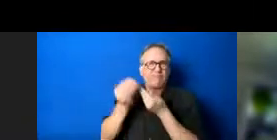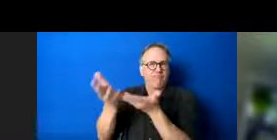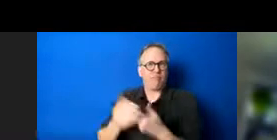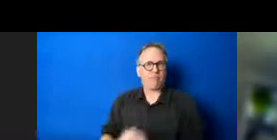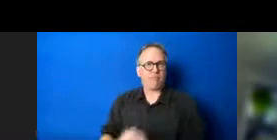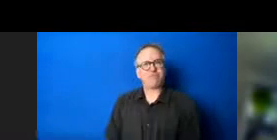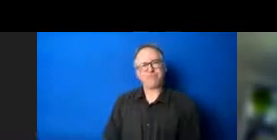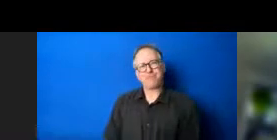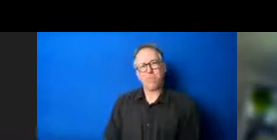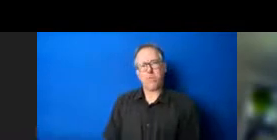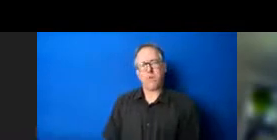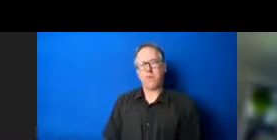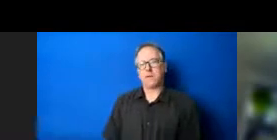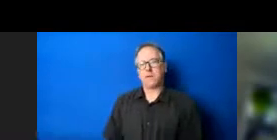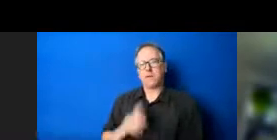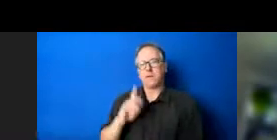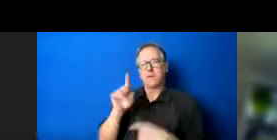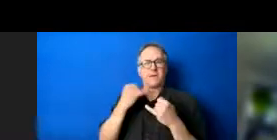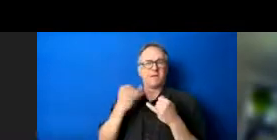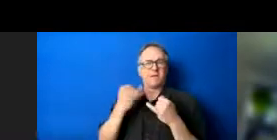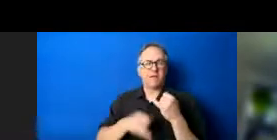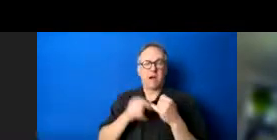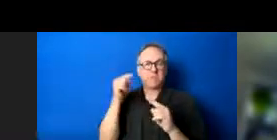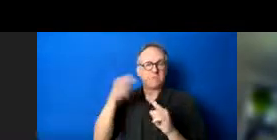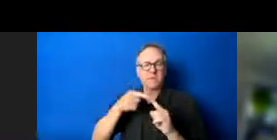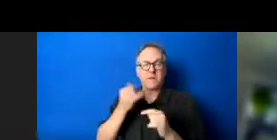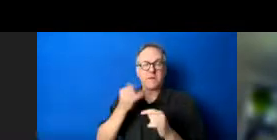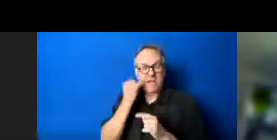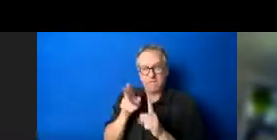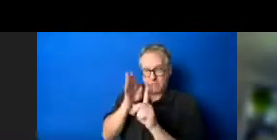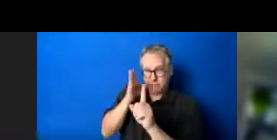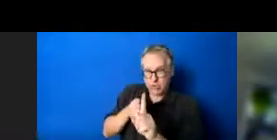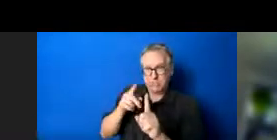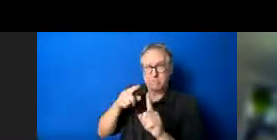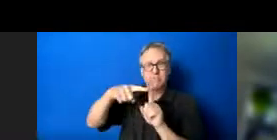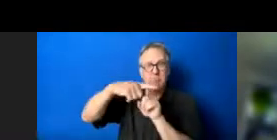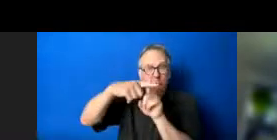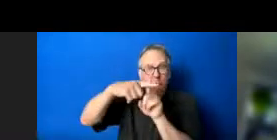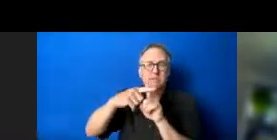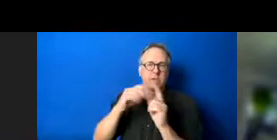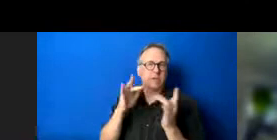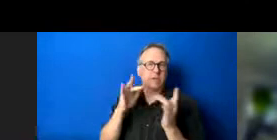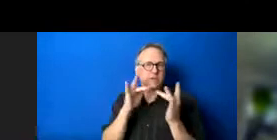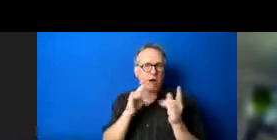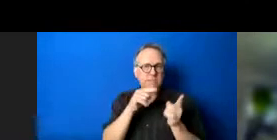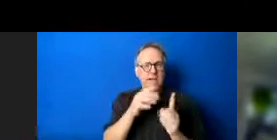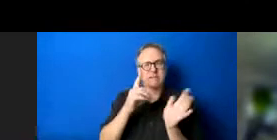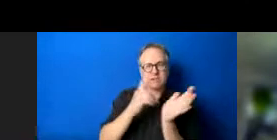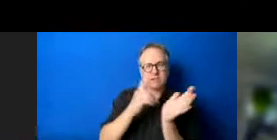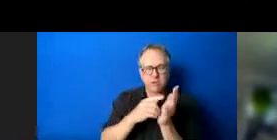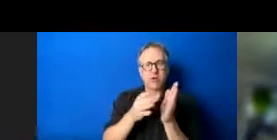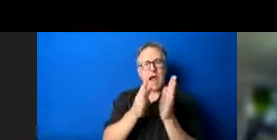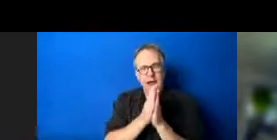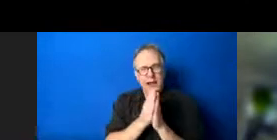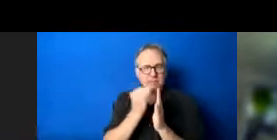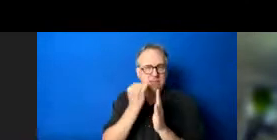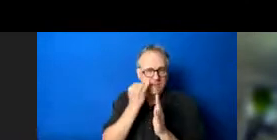So as a final takeaway message, if you test positive, contact your provider to see if you're eligible for treatment.